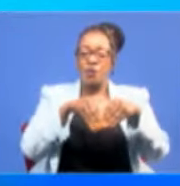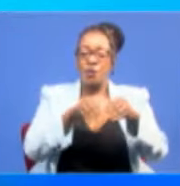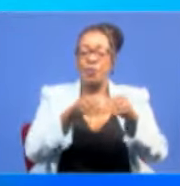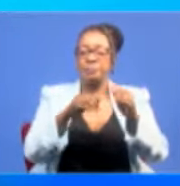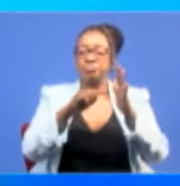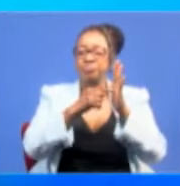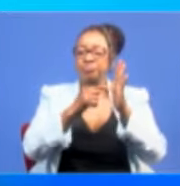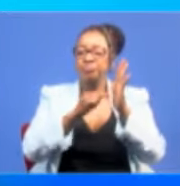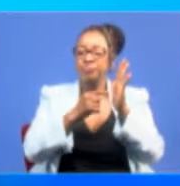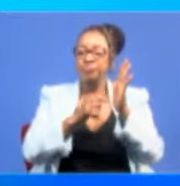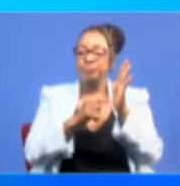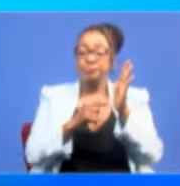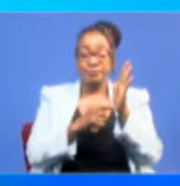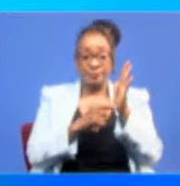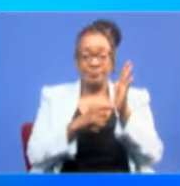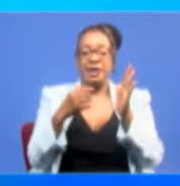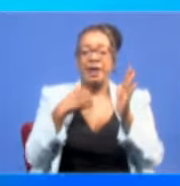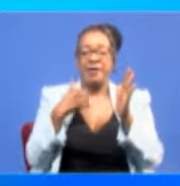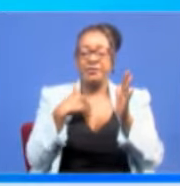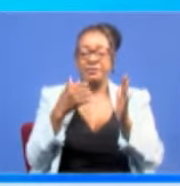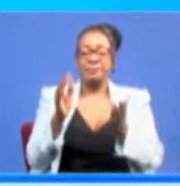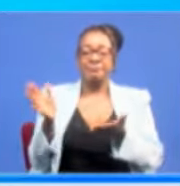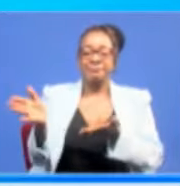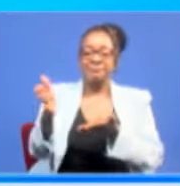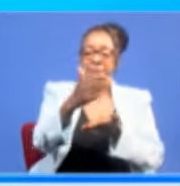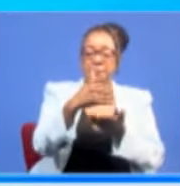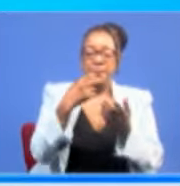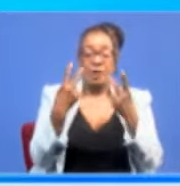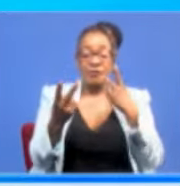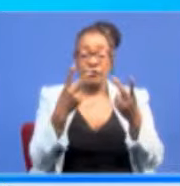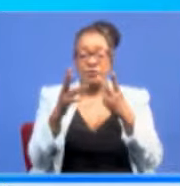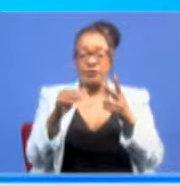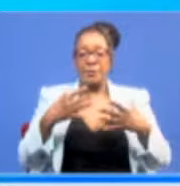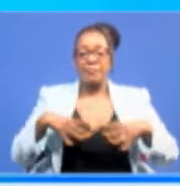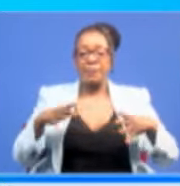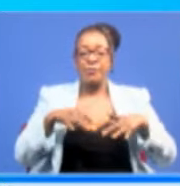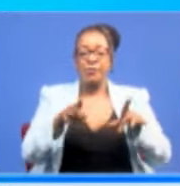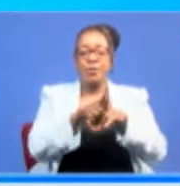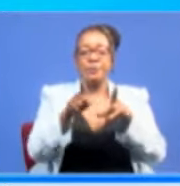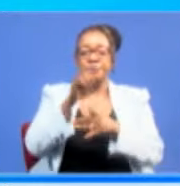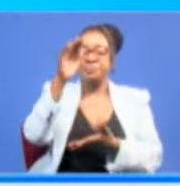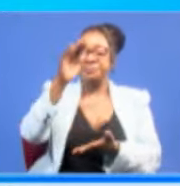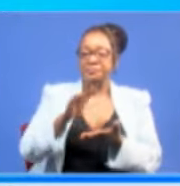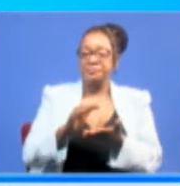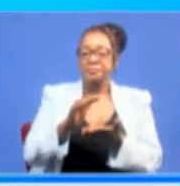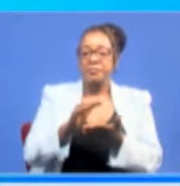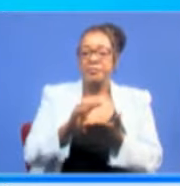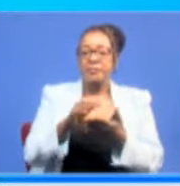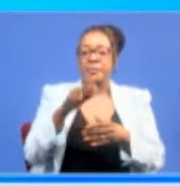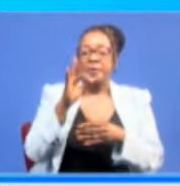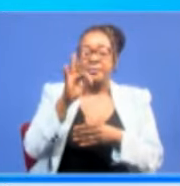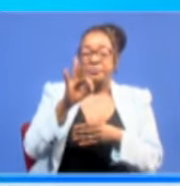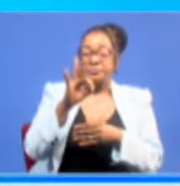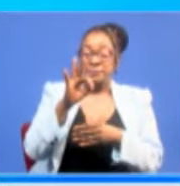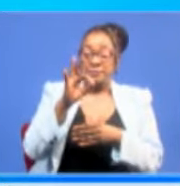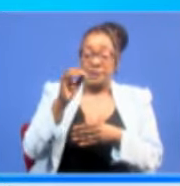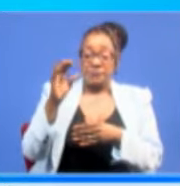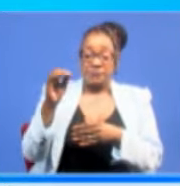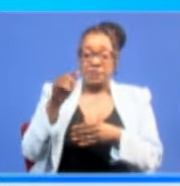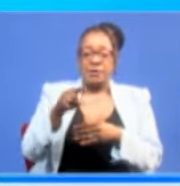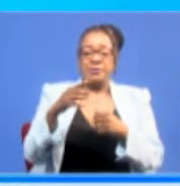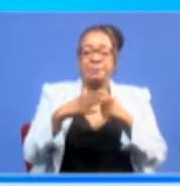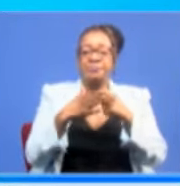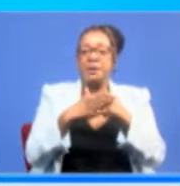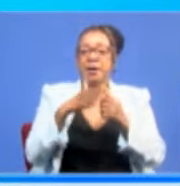ikiwemo kuchukua maoni ya wananchi kiasi cha kupunguza lengo la ushuru wa shilingi bilioni 348 hadi shilingi